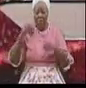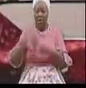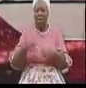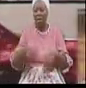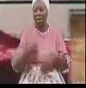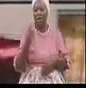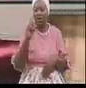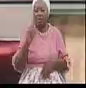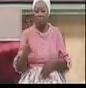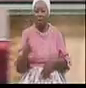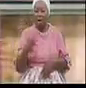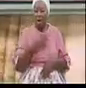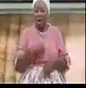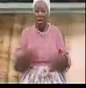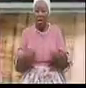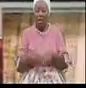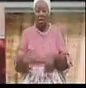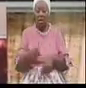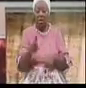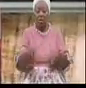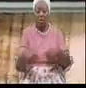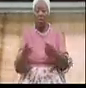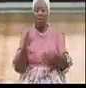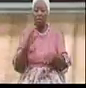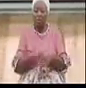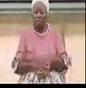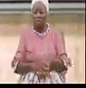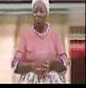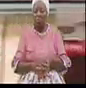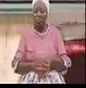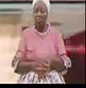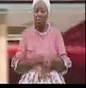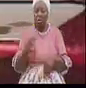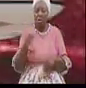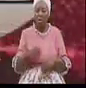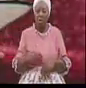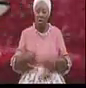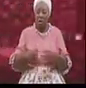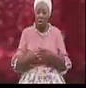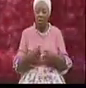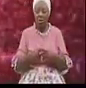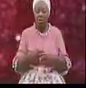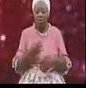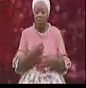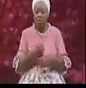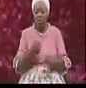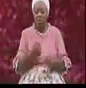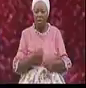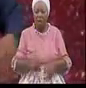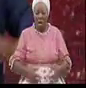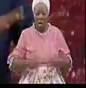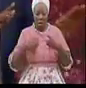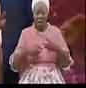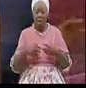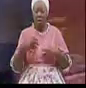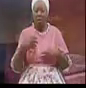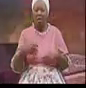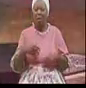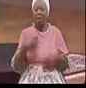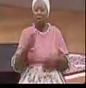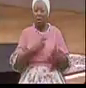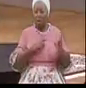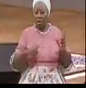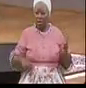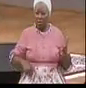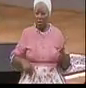anyone. And as they went on, they began to provoke the Lord. They began